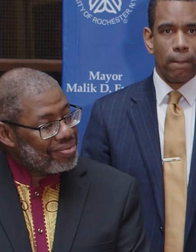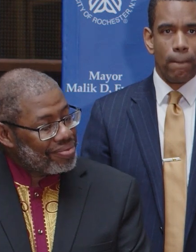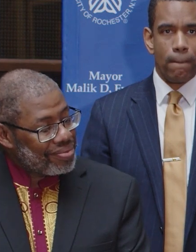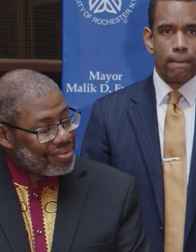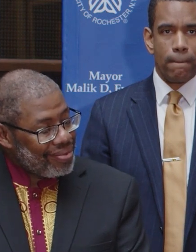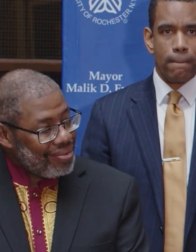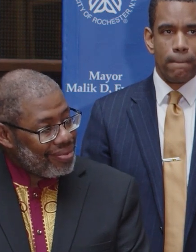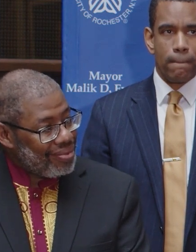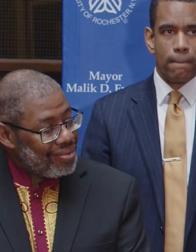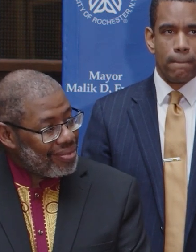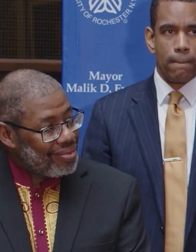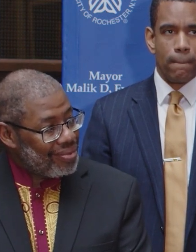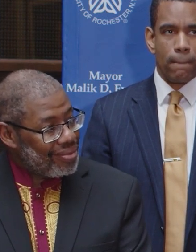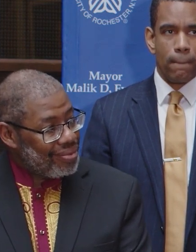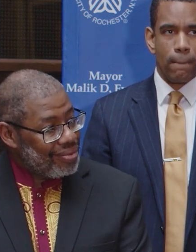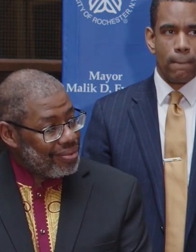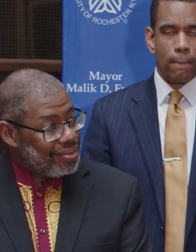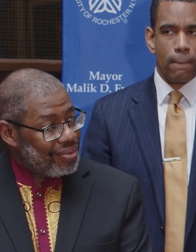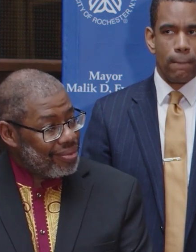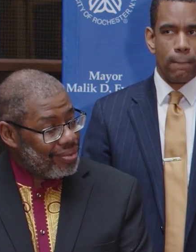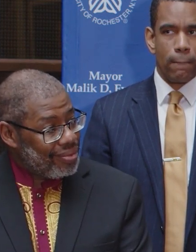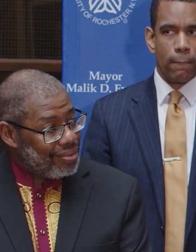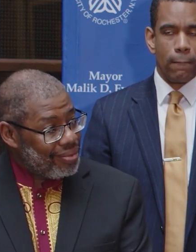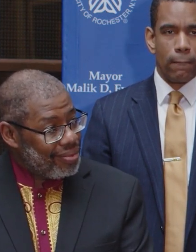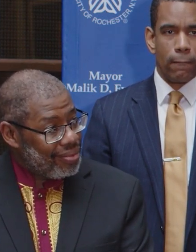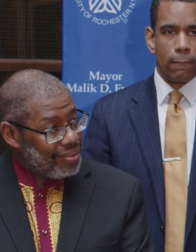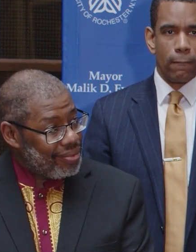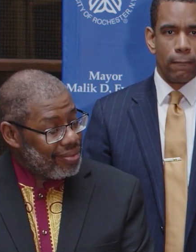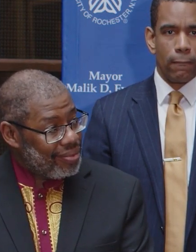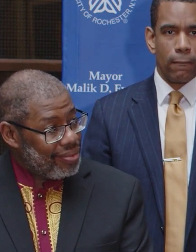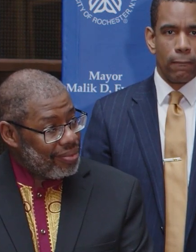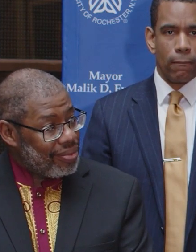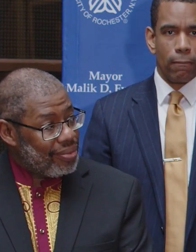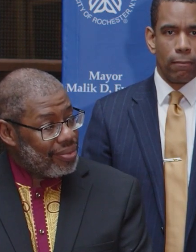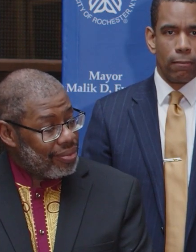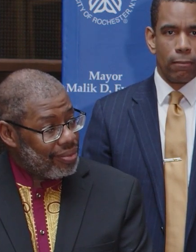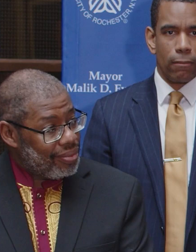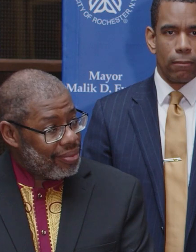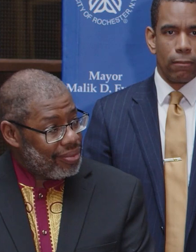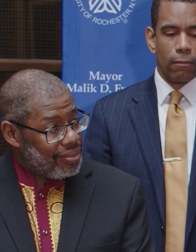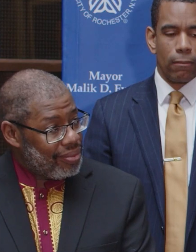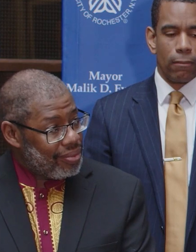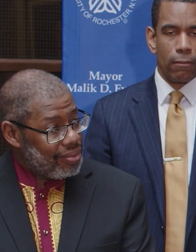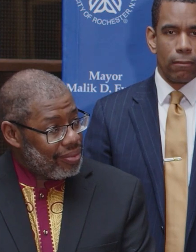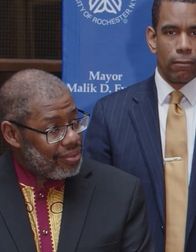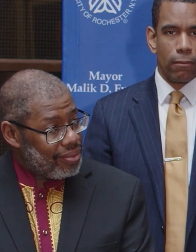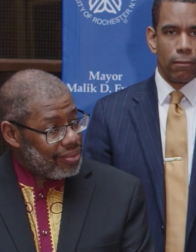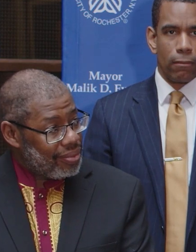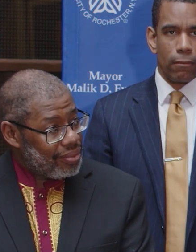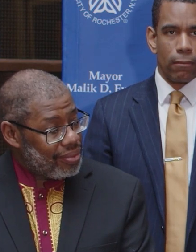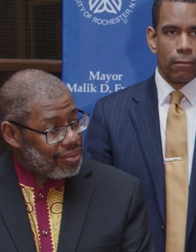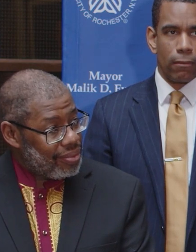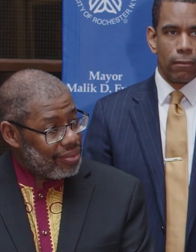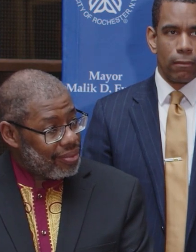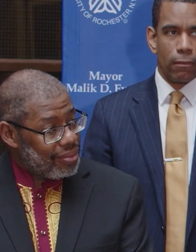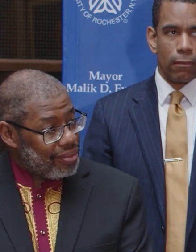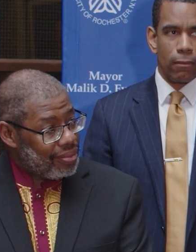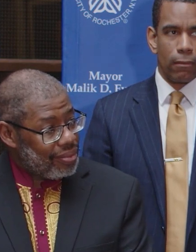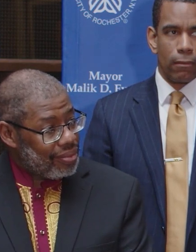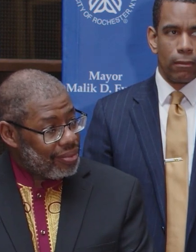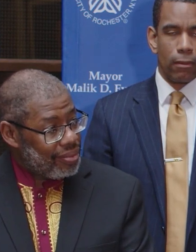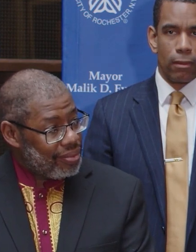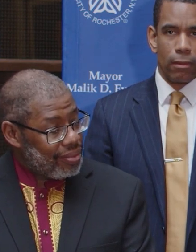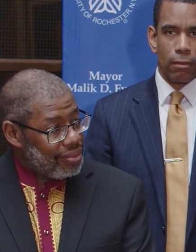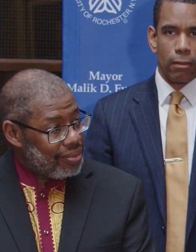these are going to be all free concerts. They're going to start on June 3rd with the 19th Ward